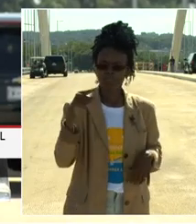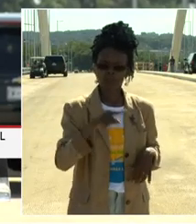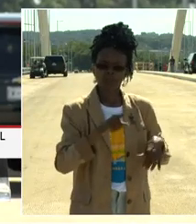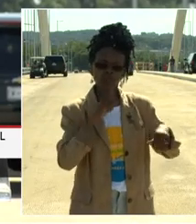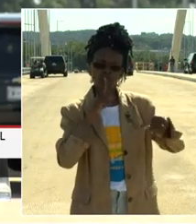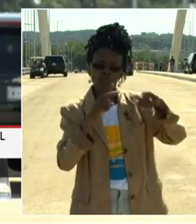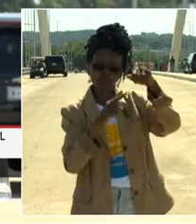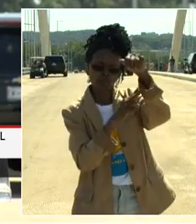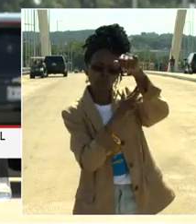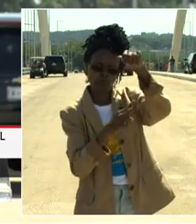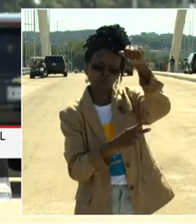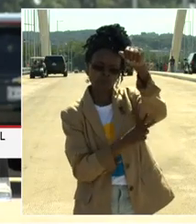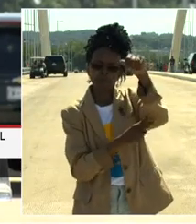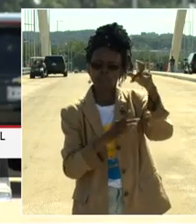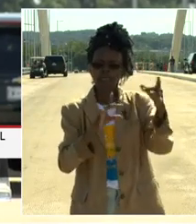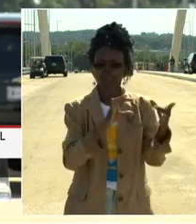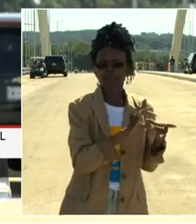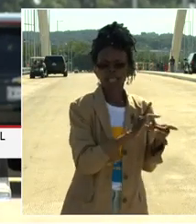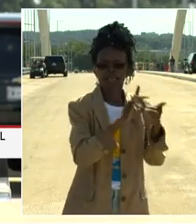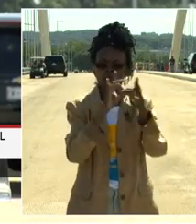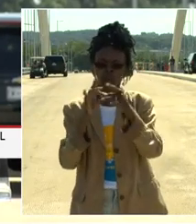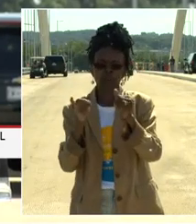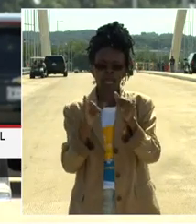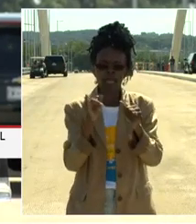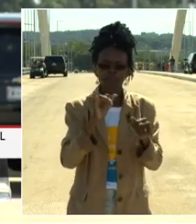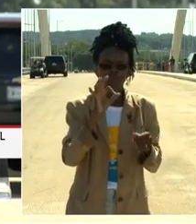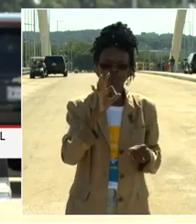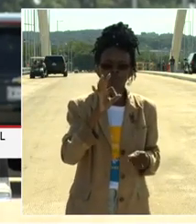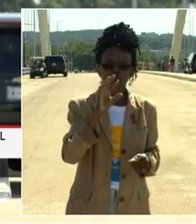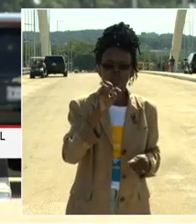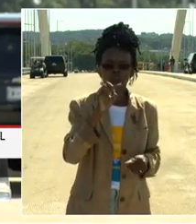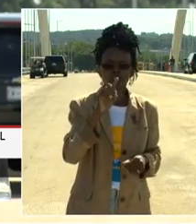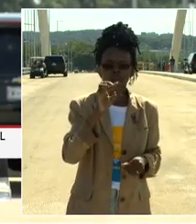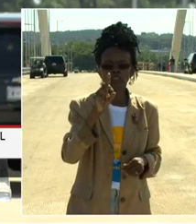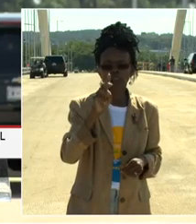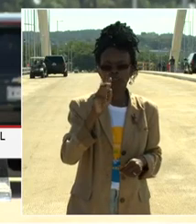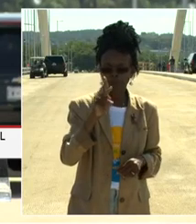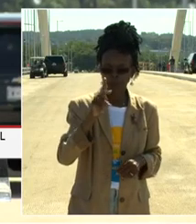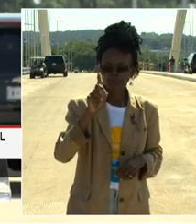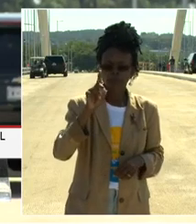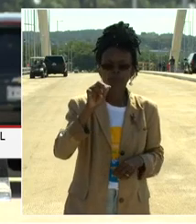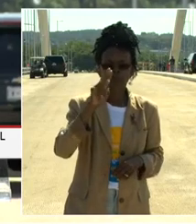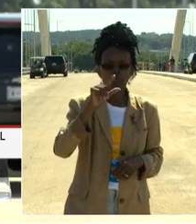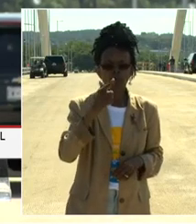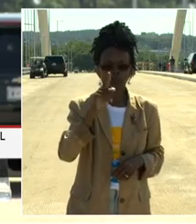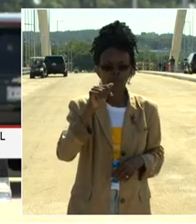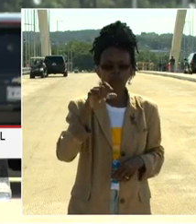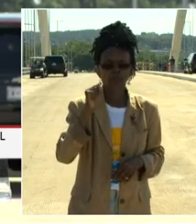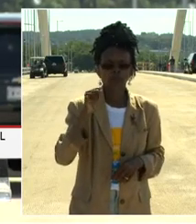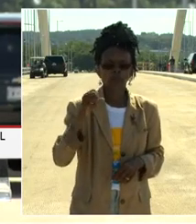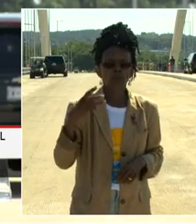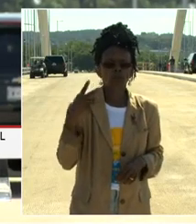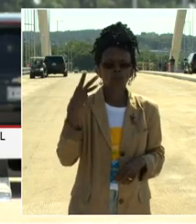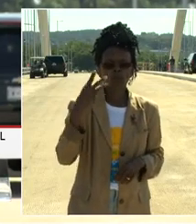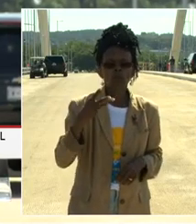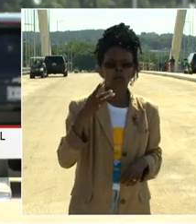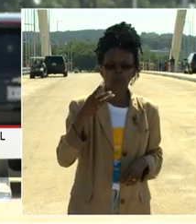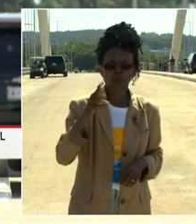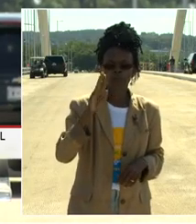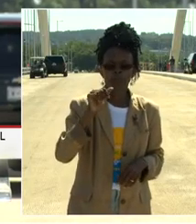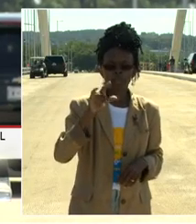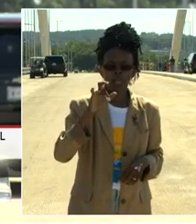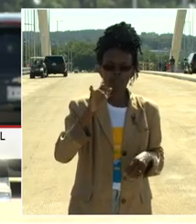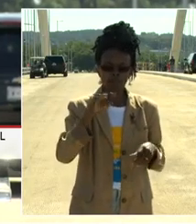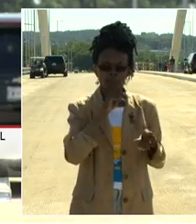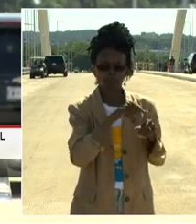man born Frederick Augustus Washington Bailey. It will take us from where we are to where we